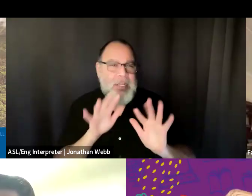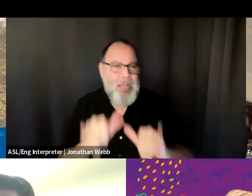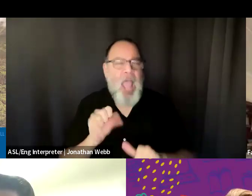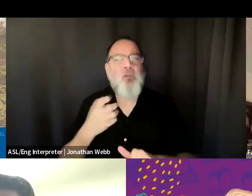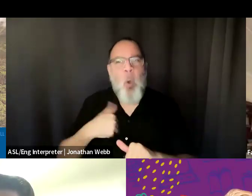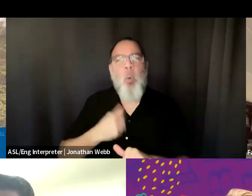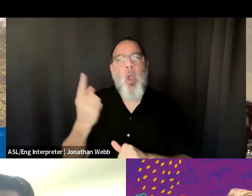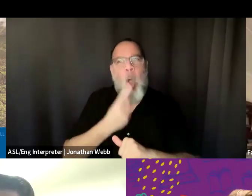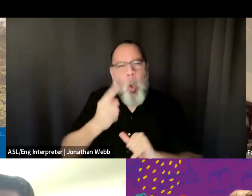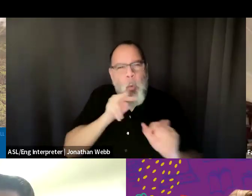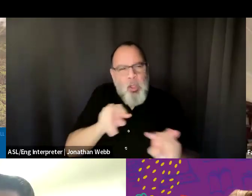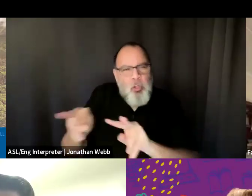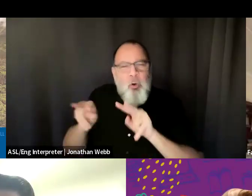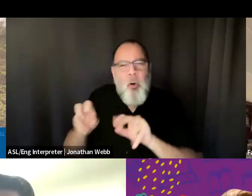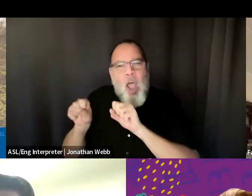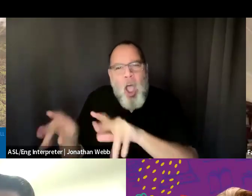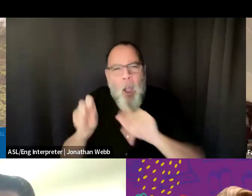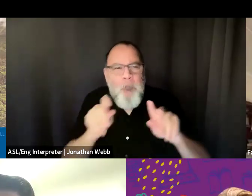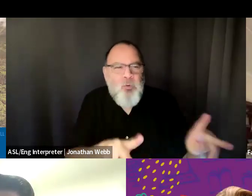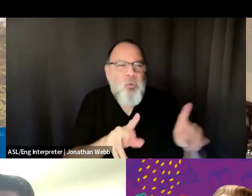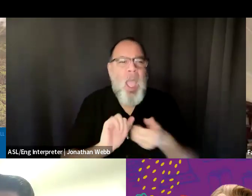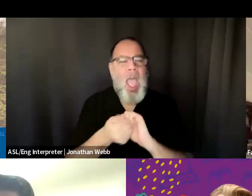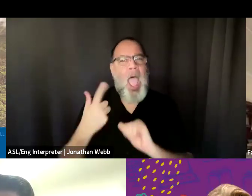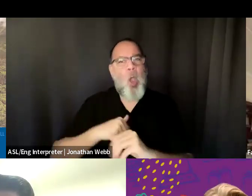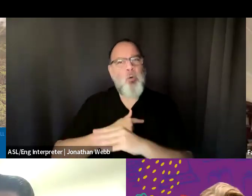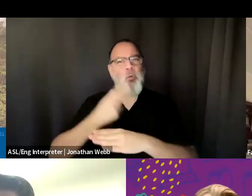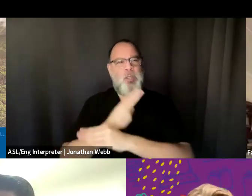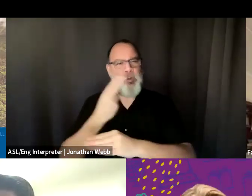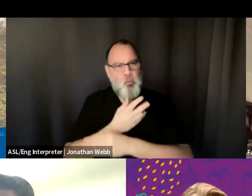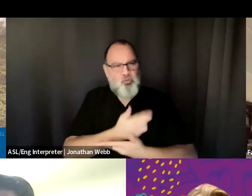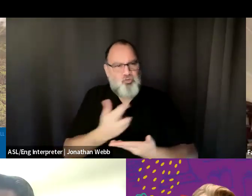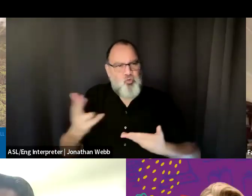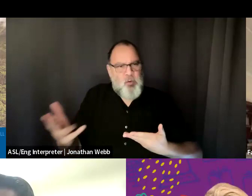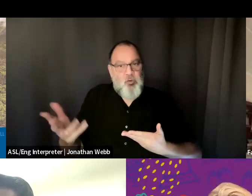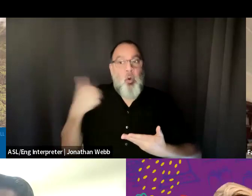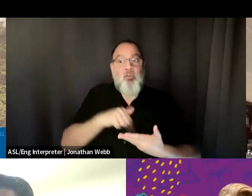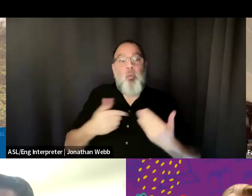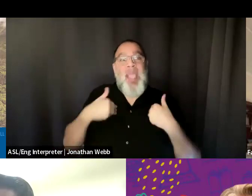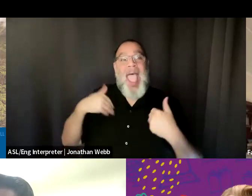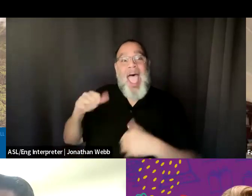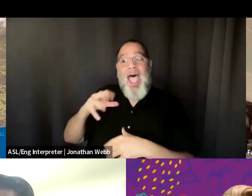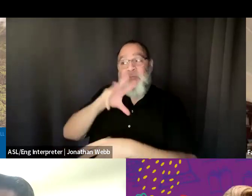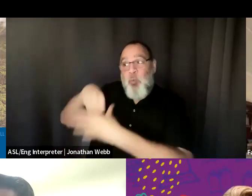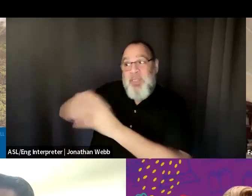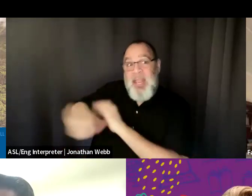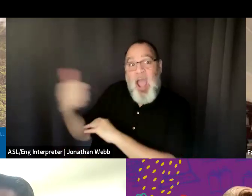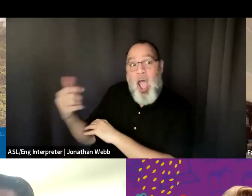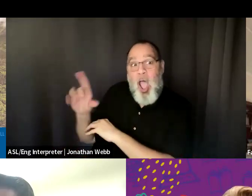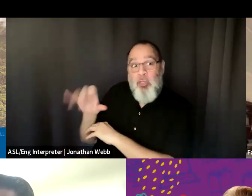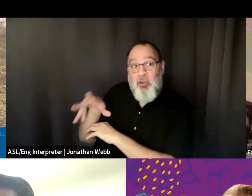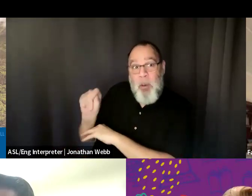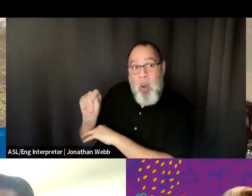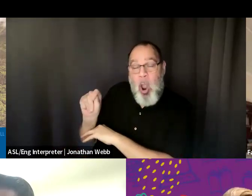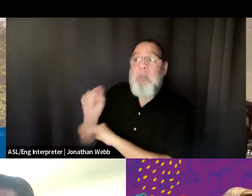lookout for ways that we can leverage kind of the resources that we have within other county departments to kind of